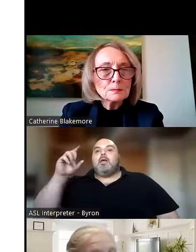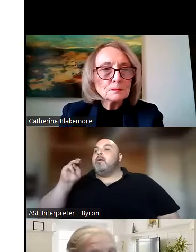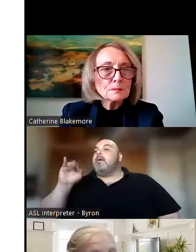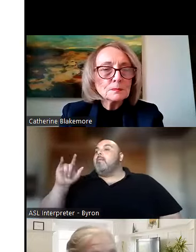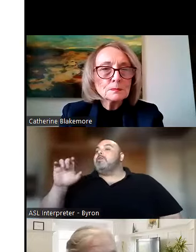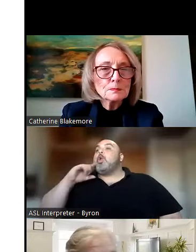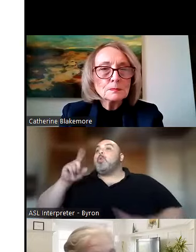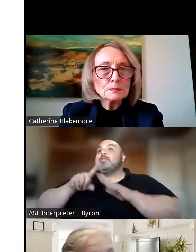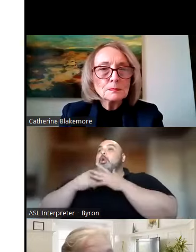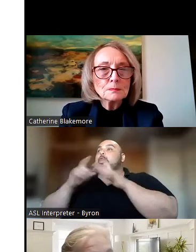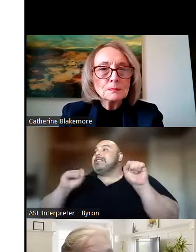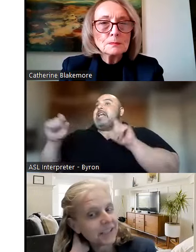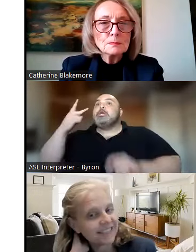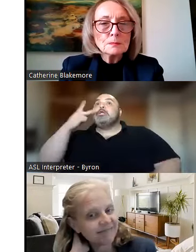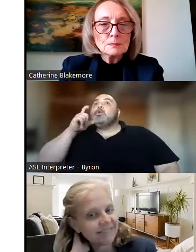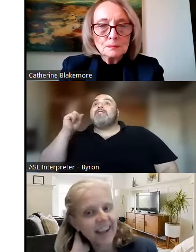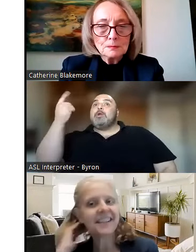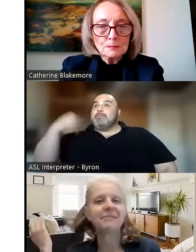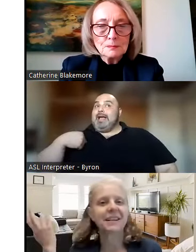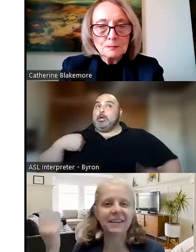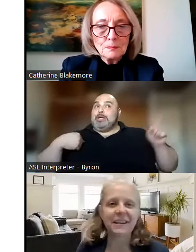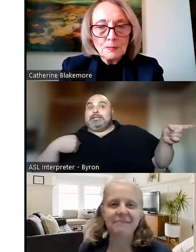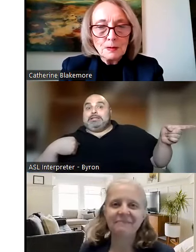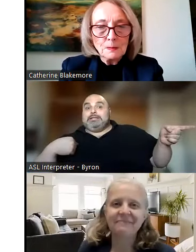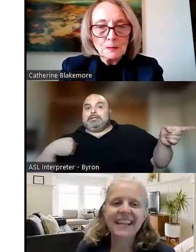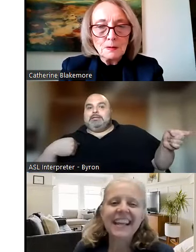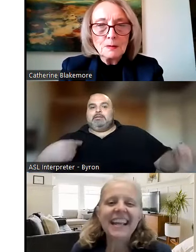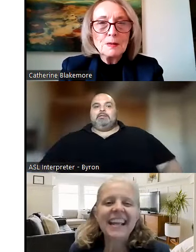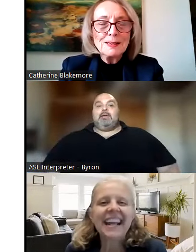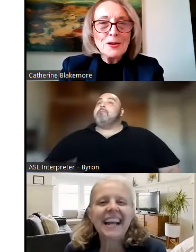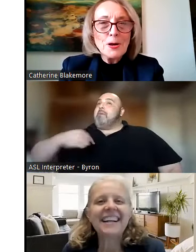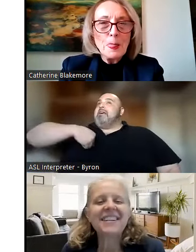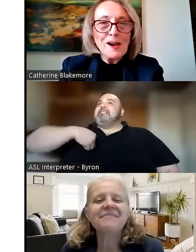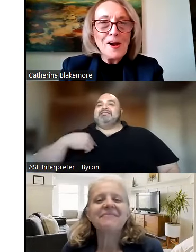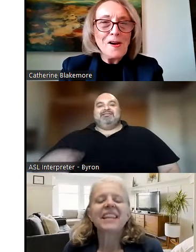We'll see who comes up first, if it's mine or Jared's. It's mine. It's yours.